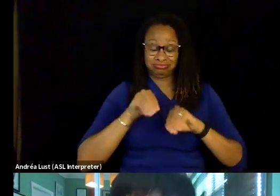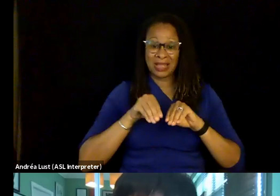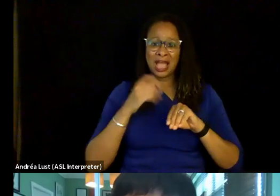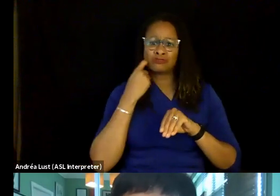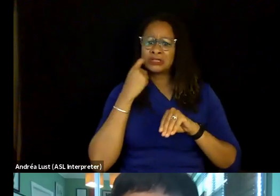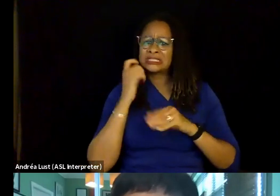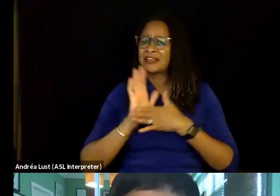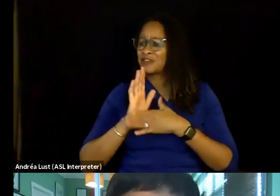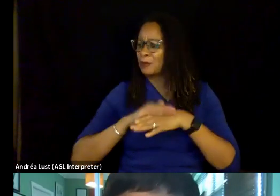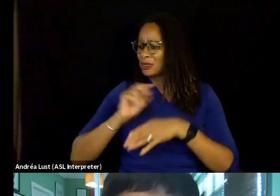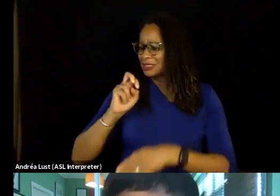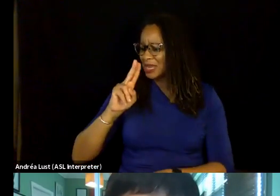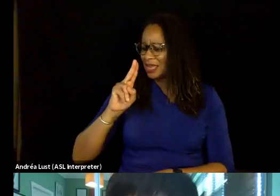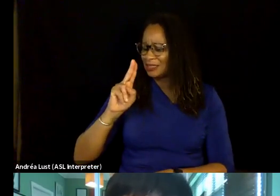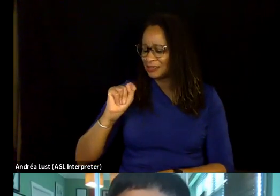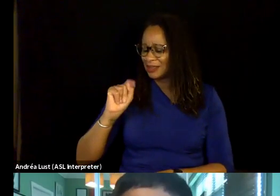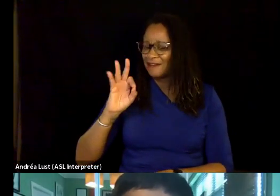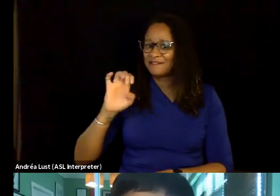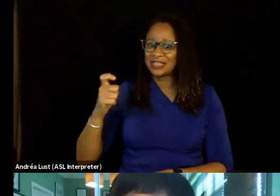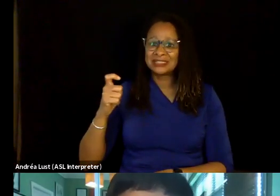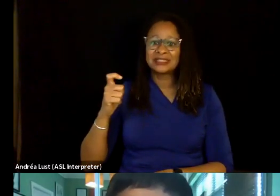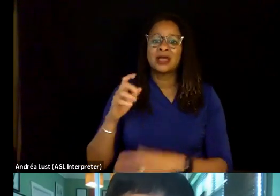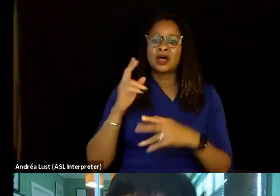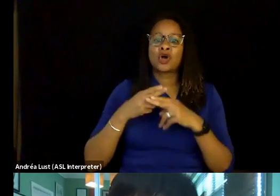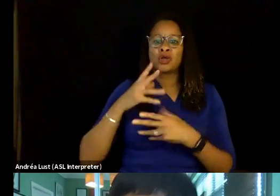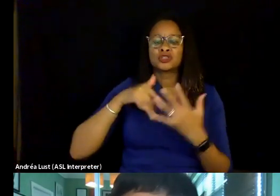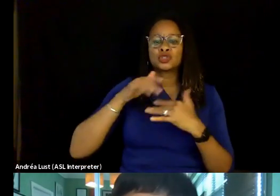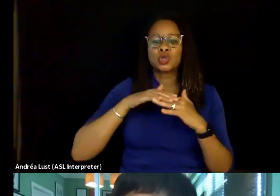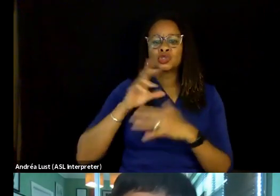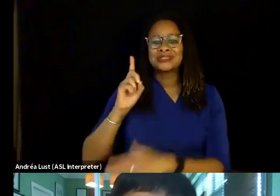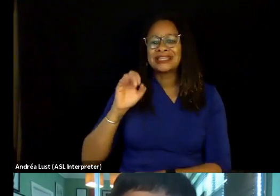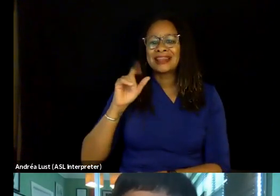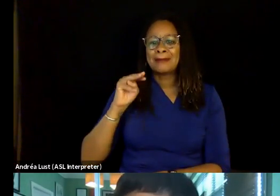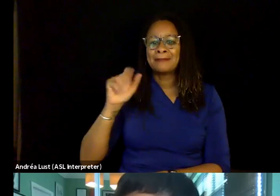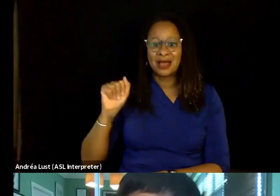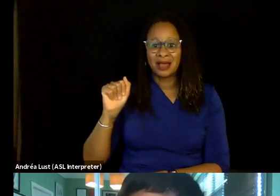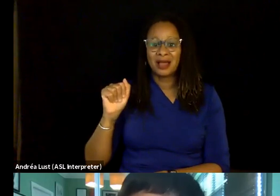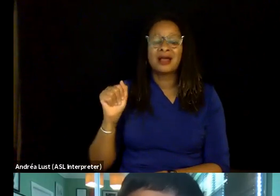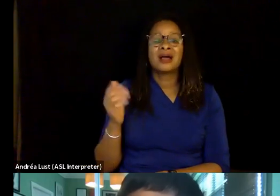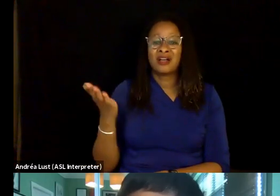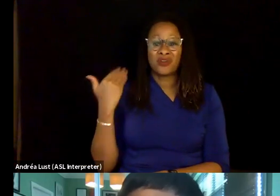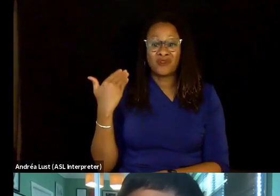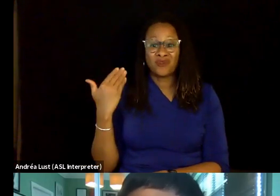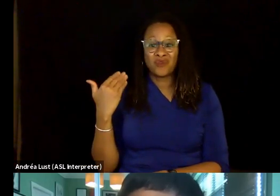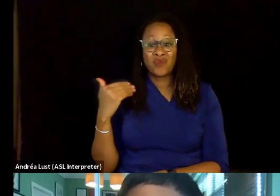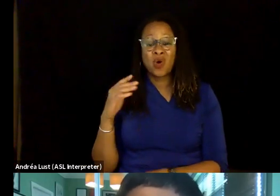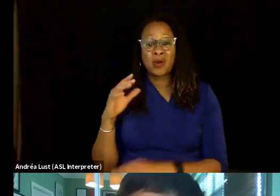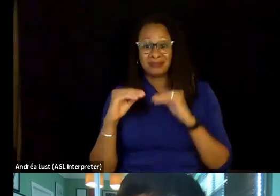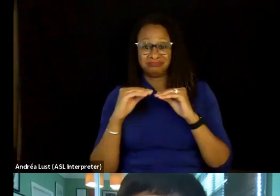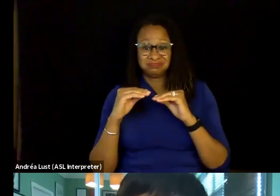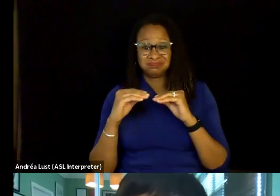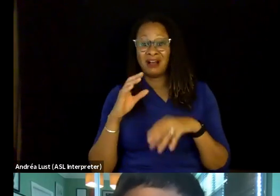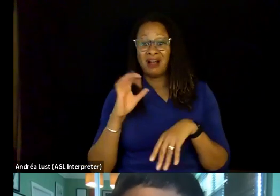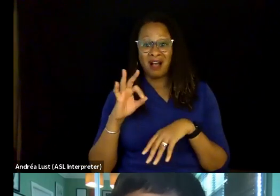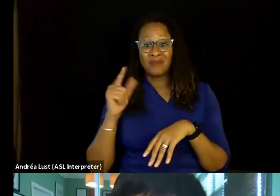out on Netflix this week, The Social Dilemma. Tristan Harris, the former ethicist of Google, actually takes you through and tells you how